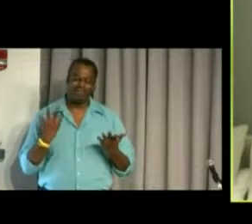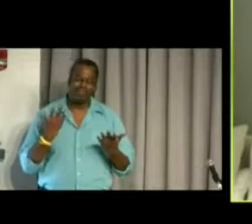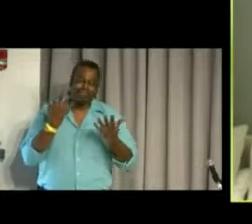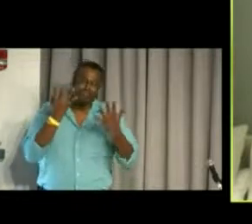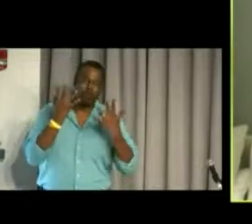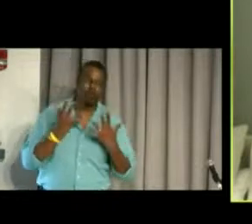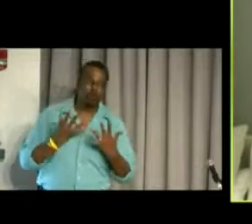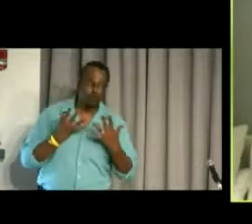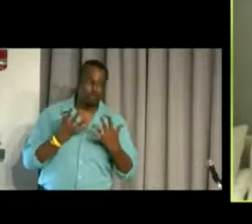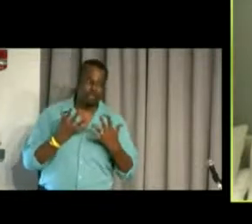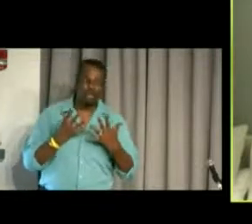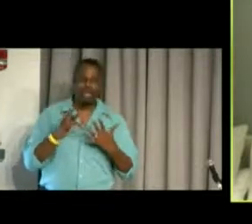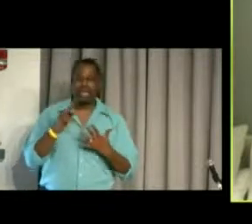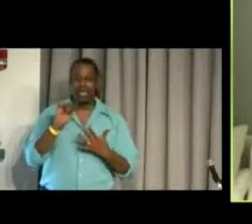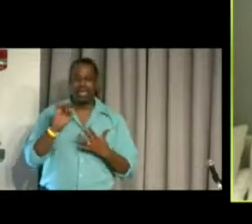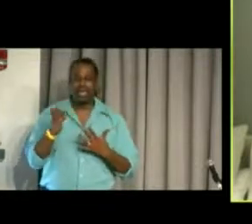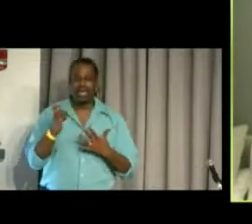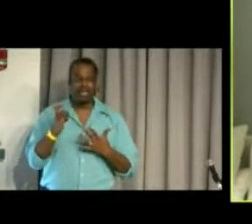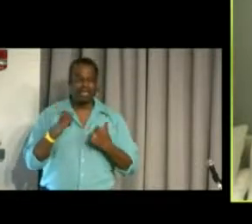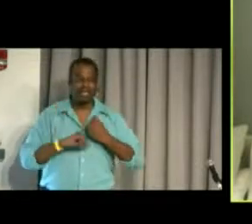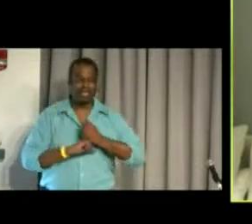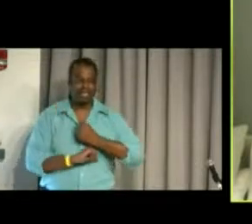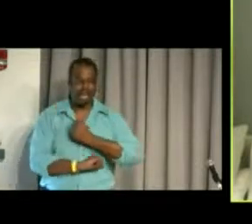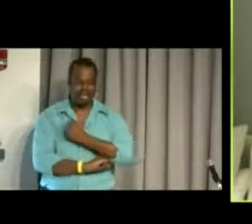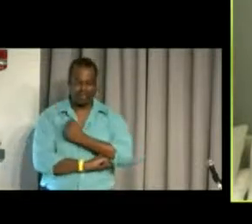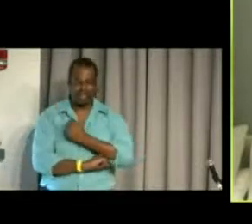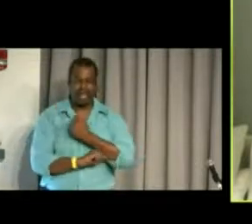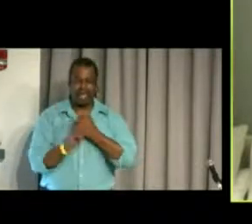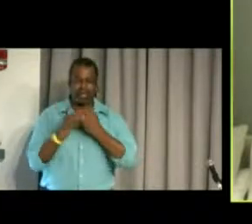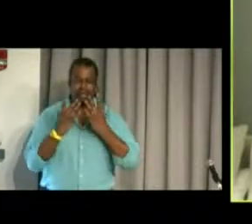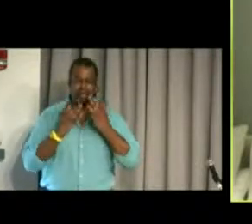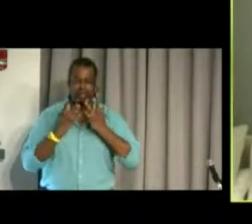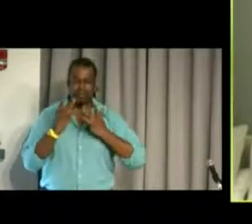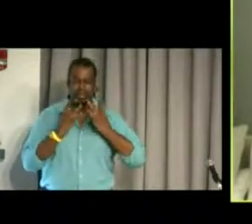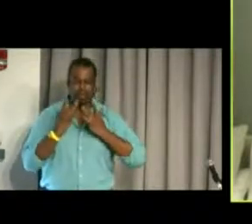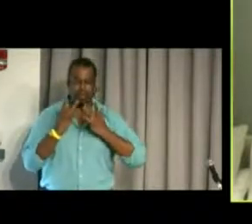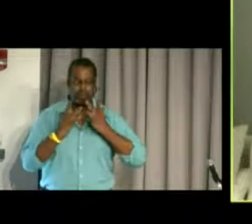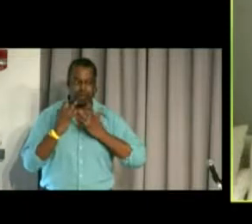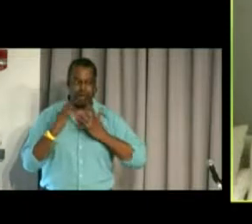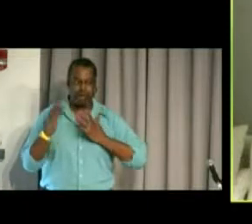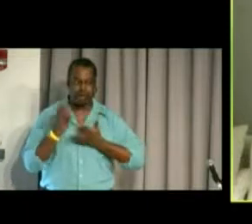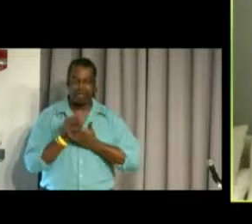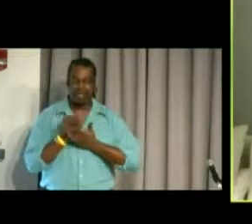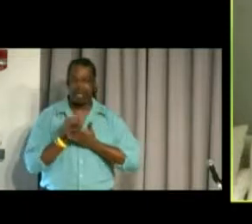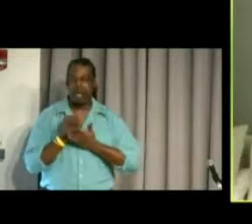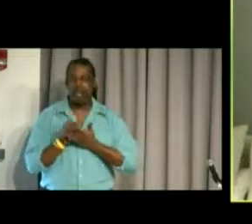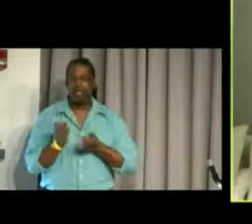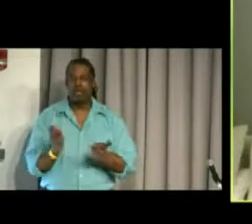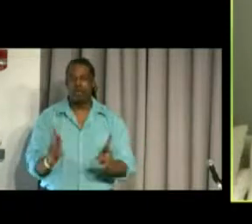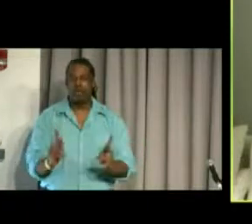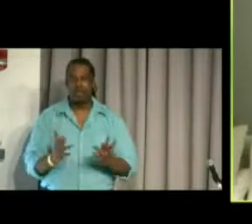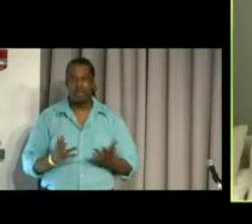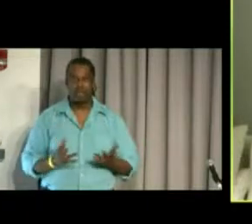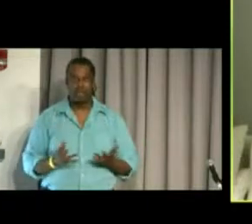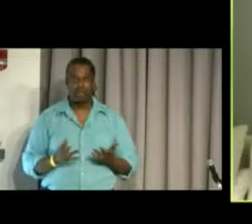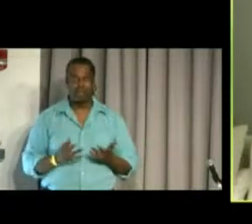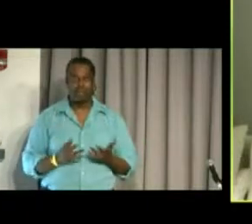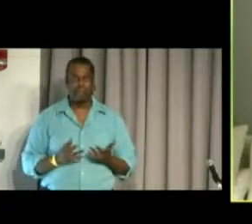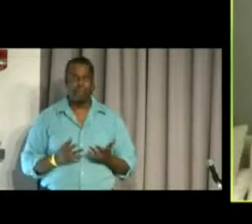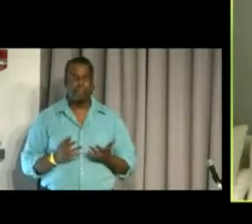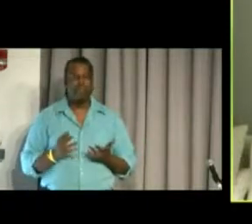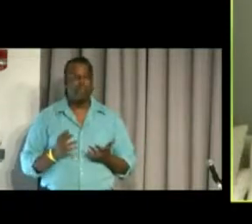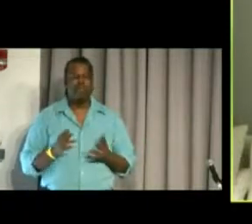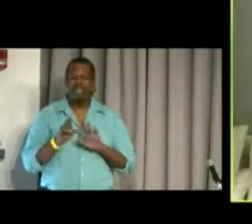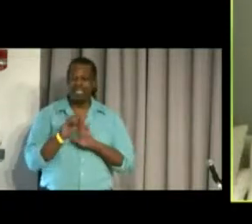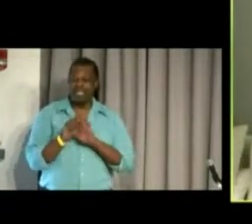unfortunately, a tax base that has been deprived of economic opportunity, has been deprived